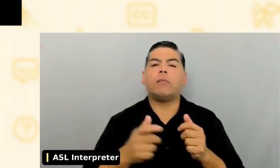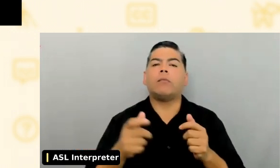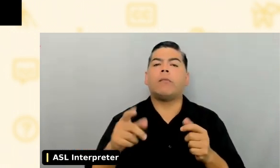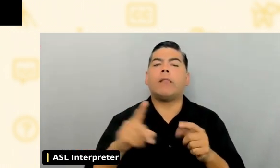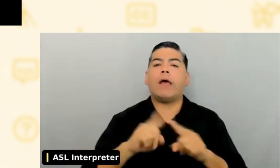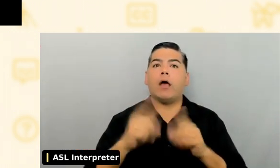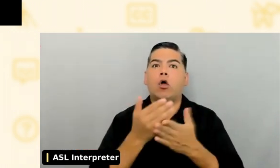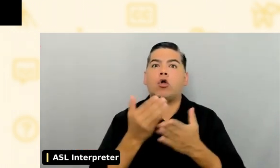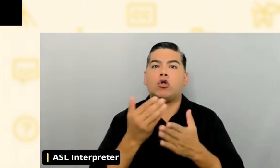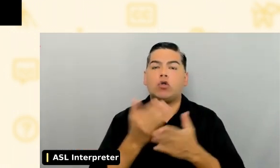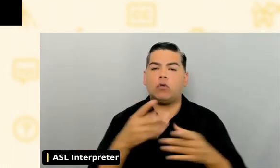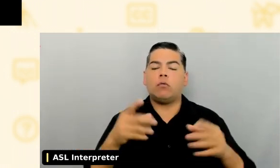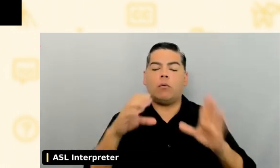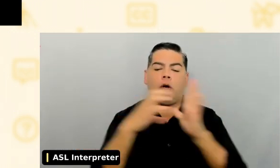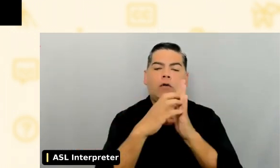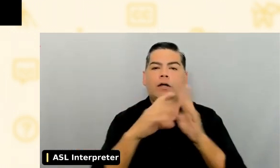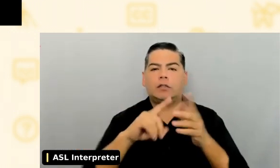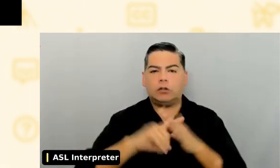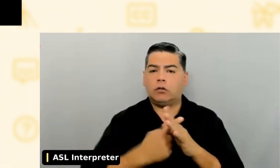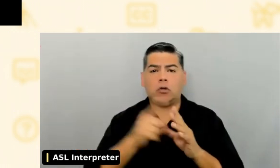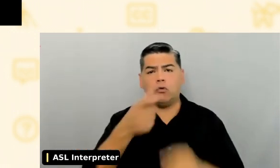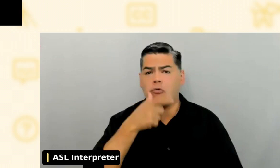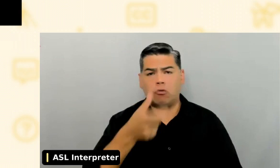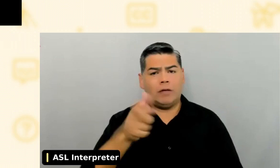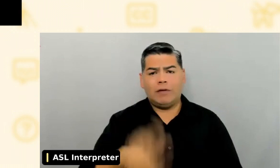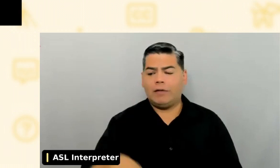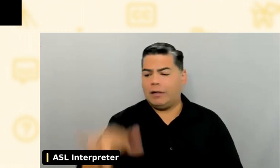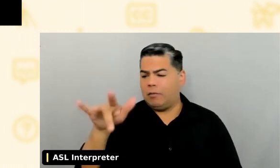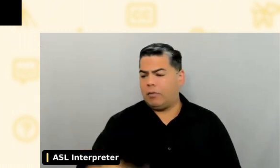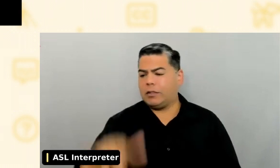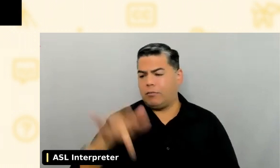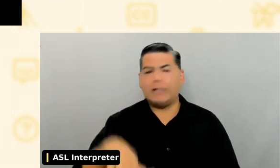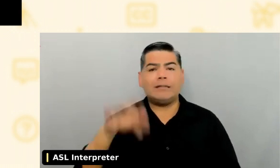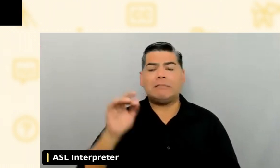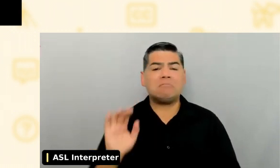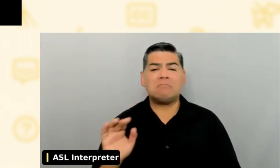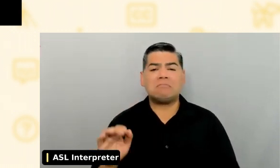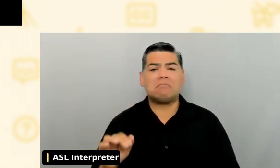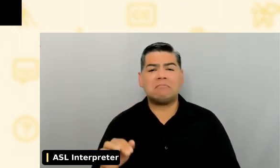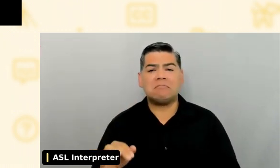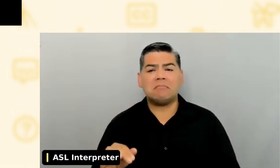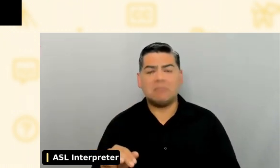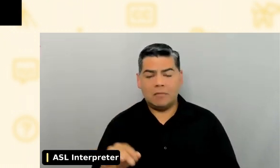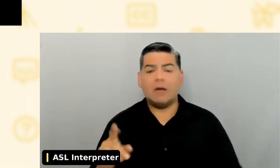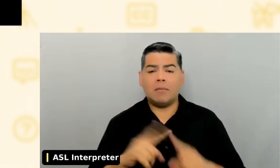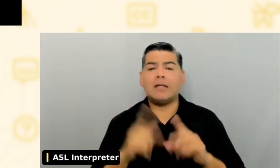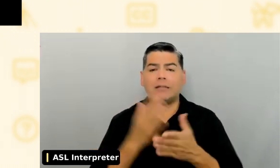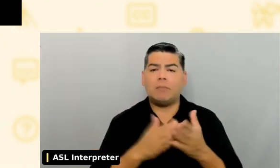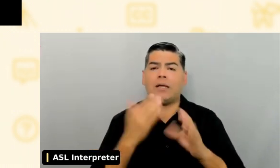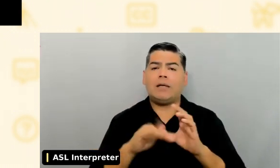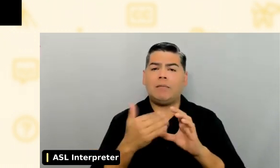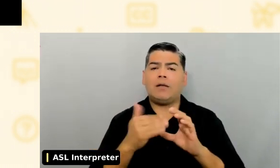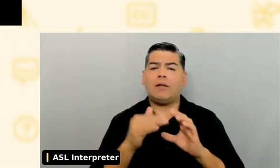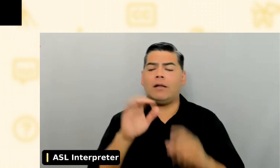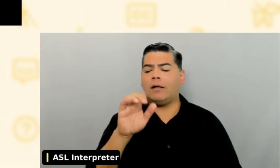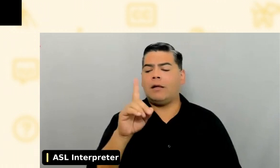starts and a new paragraph starts. You don't even have to press enter twice. But with some email editors, when